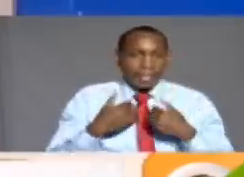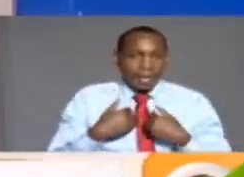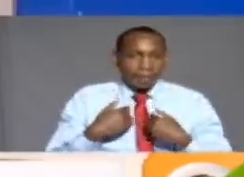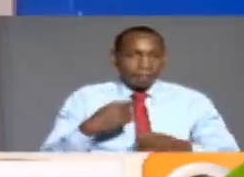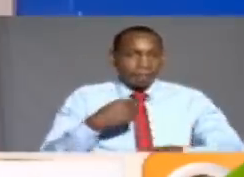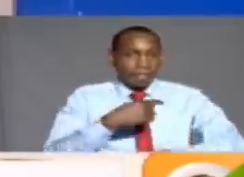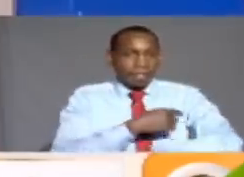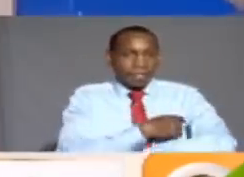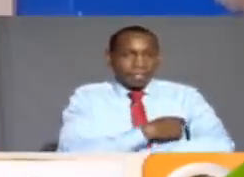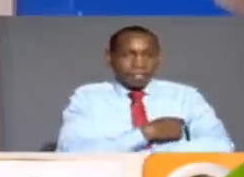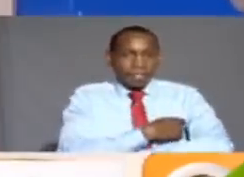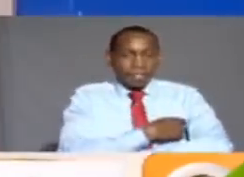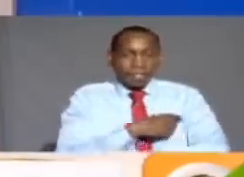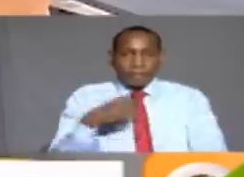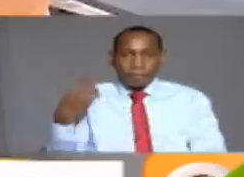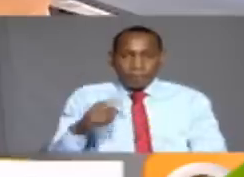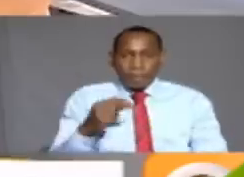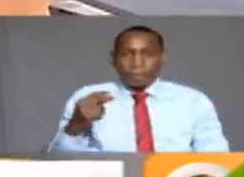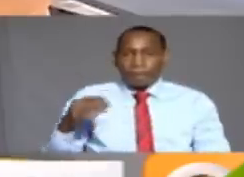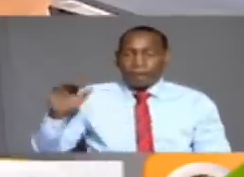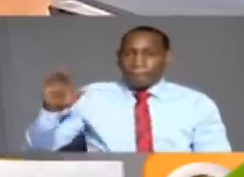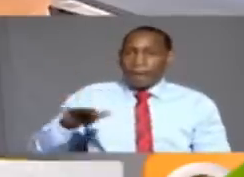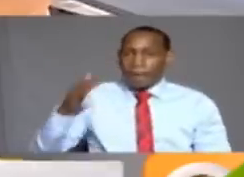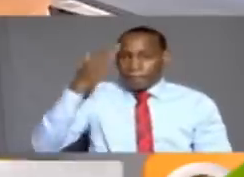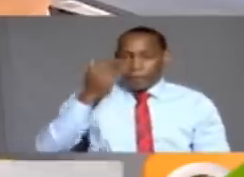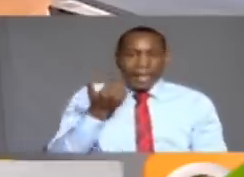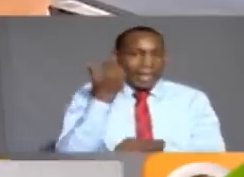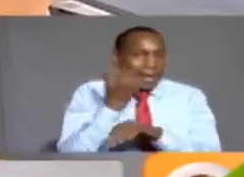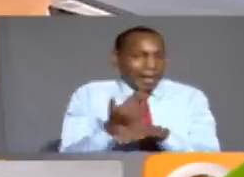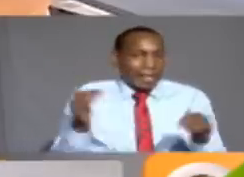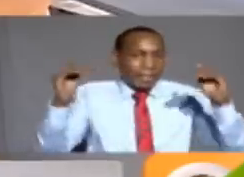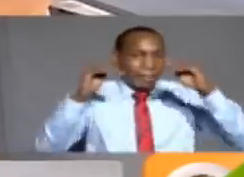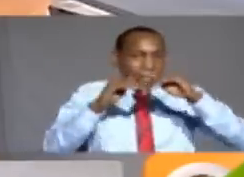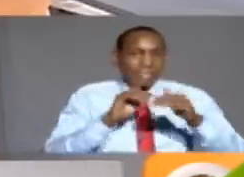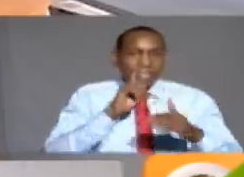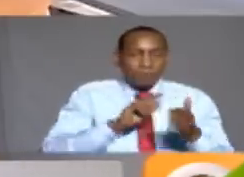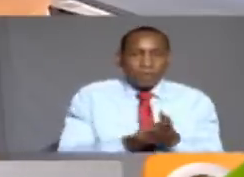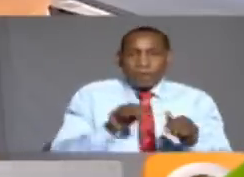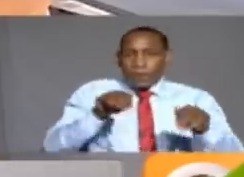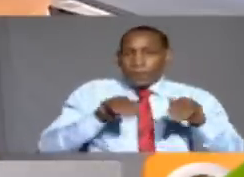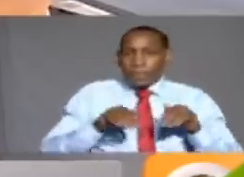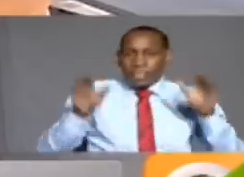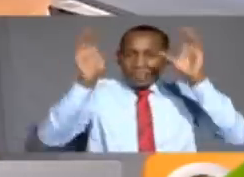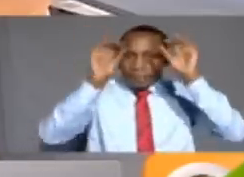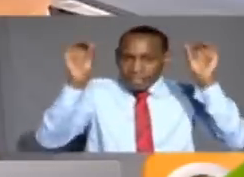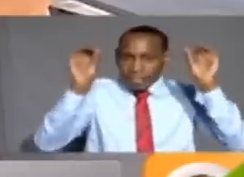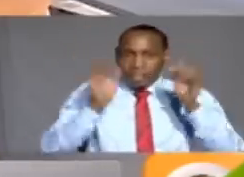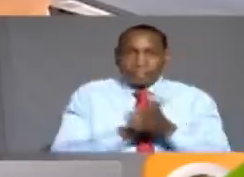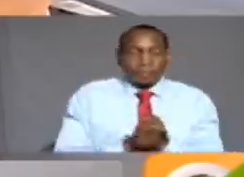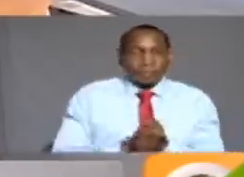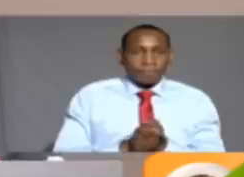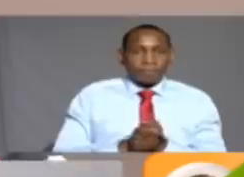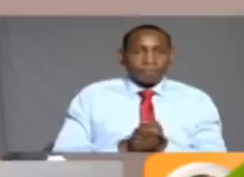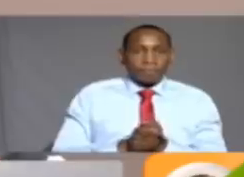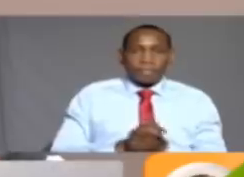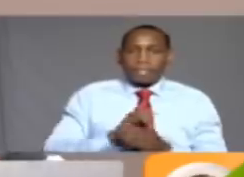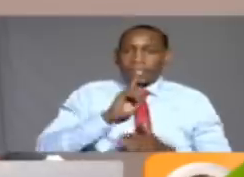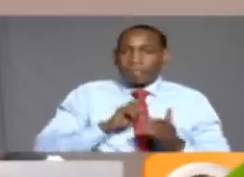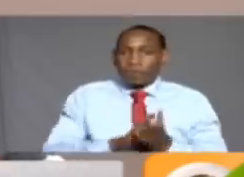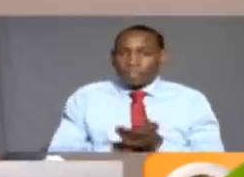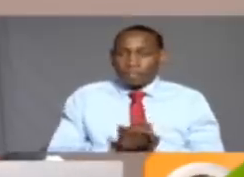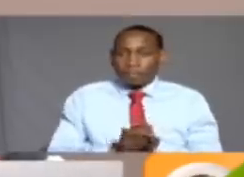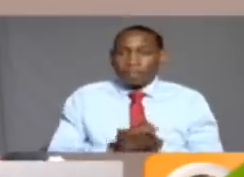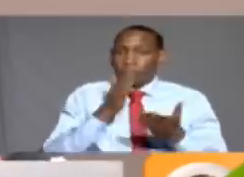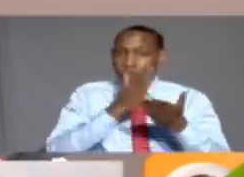whip in Parliament. See, why is it so difficult for you to meet? Why are you waiting? Are you saying you're waiting for the president to convene? We are waiting. We are saying the president, it